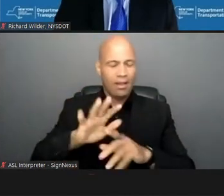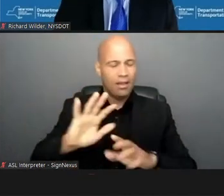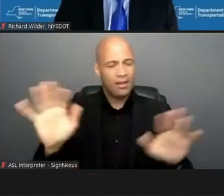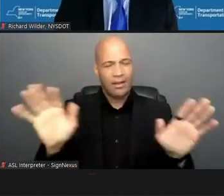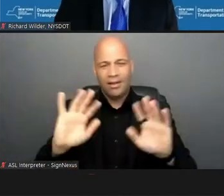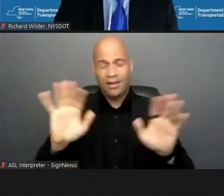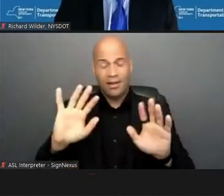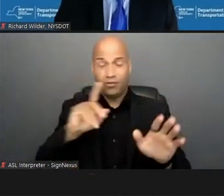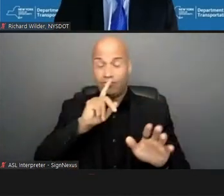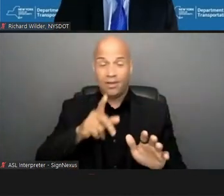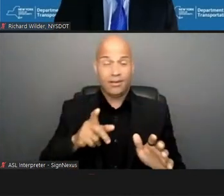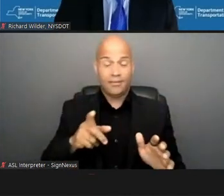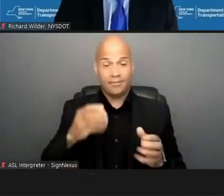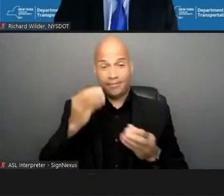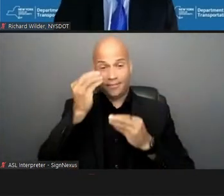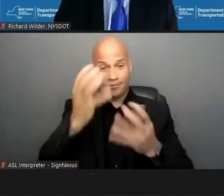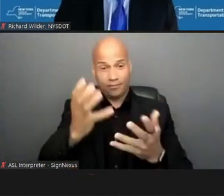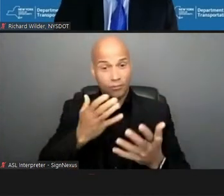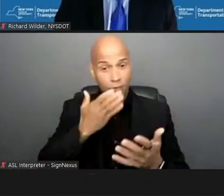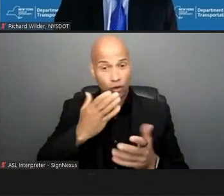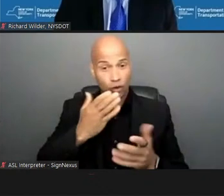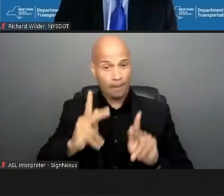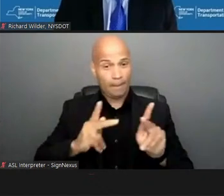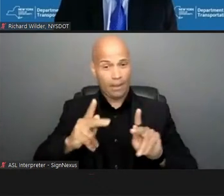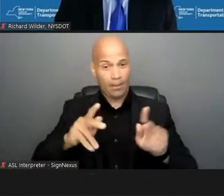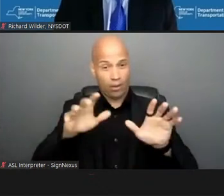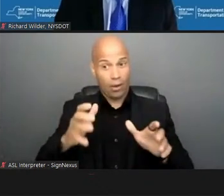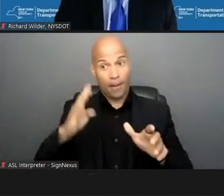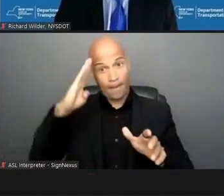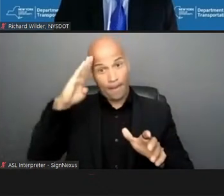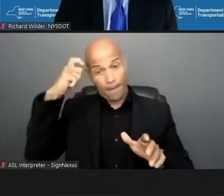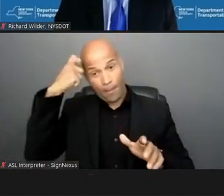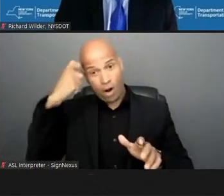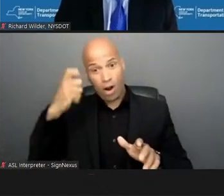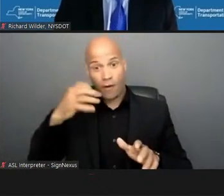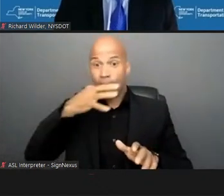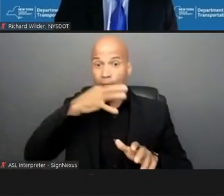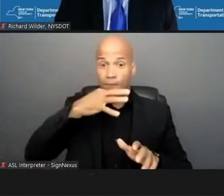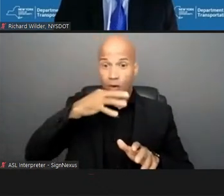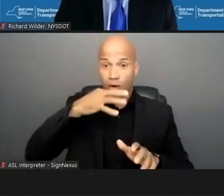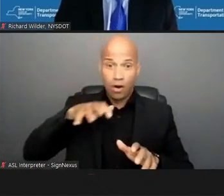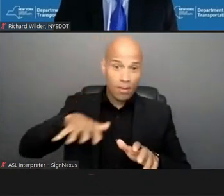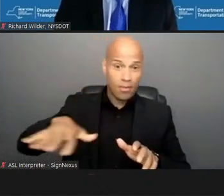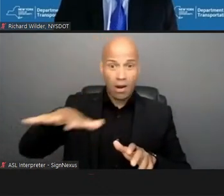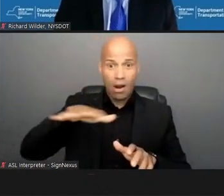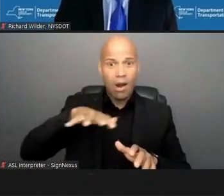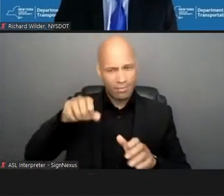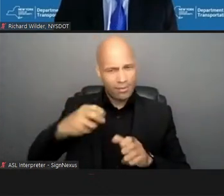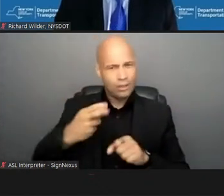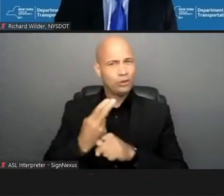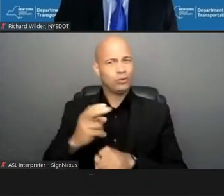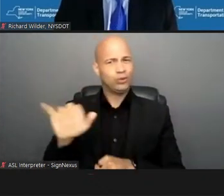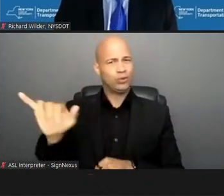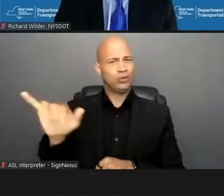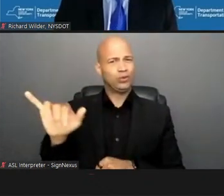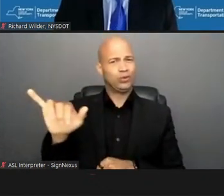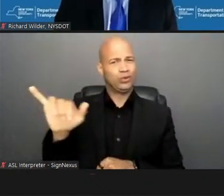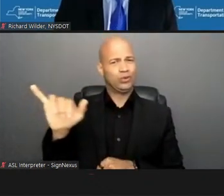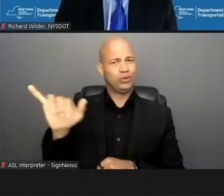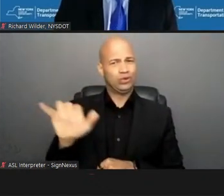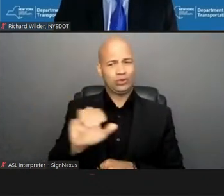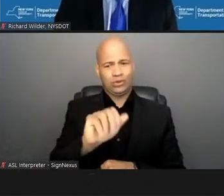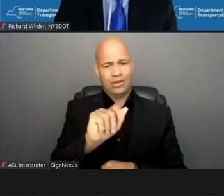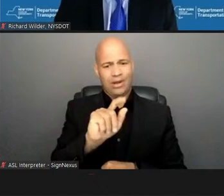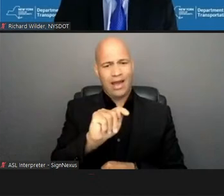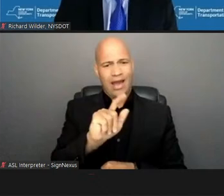go as far as to say that the good people of the Bronx boredom Road they could use congestion pricing what about Atlantic Avenue in